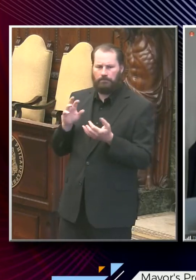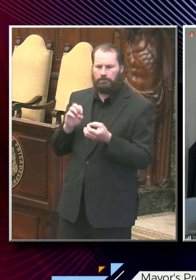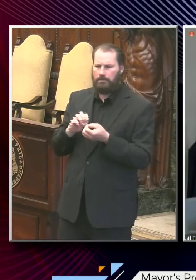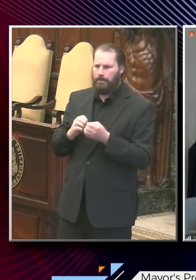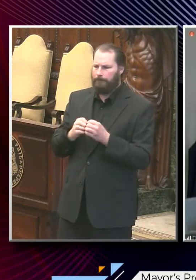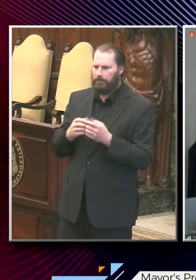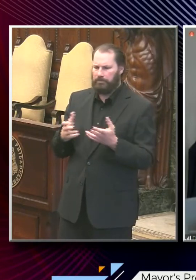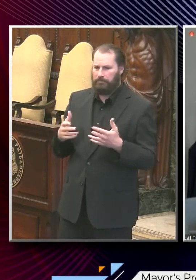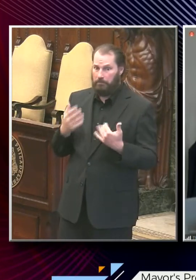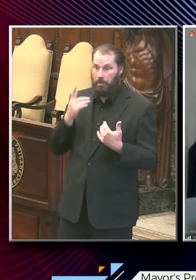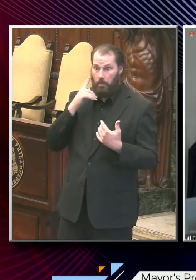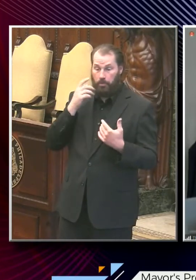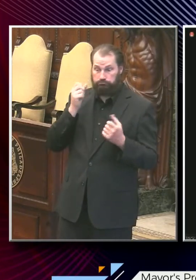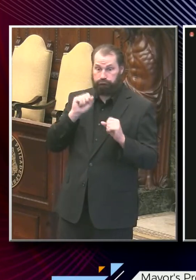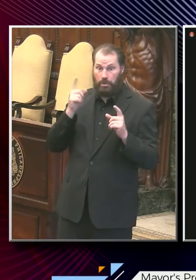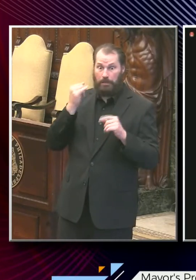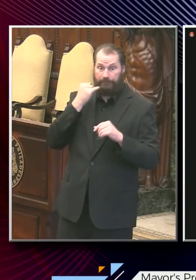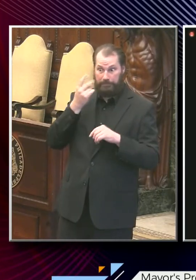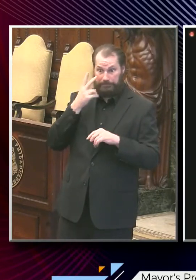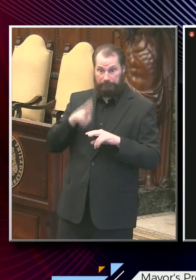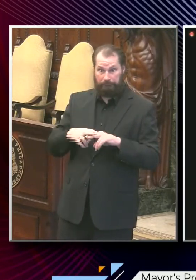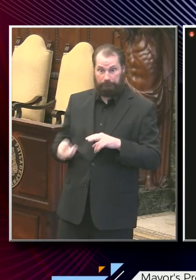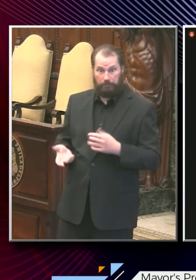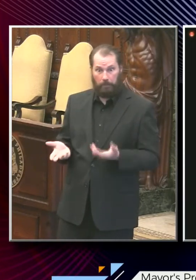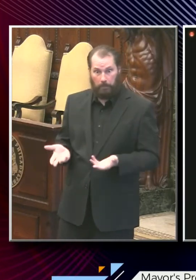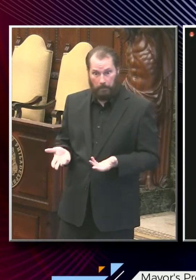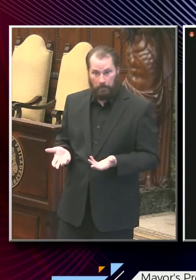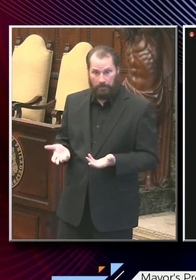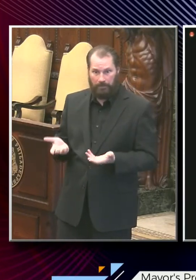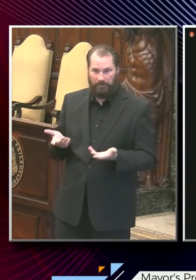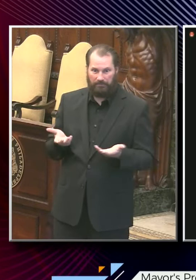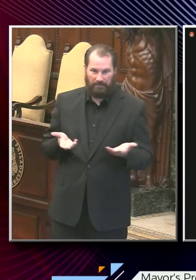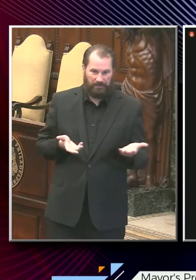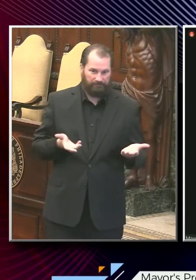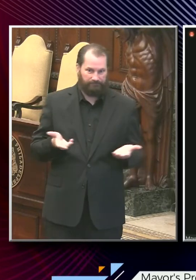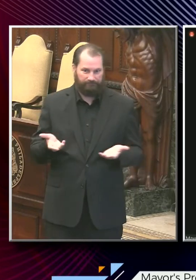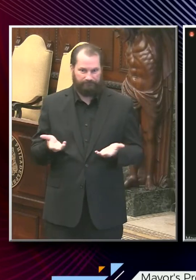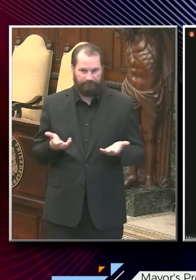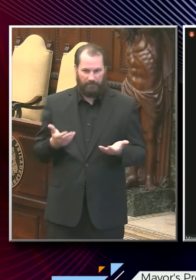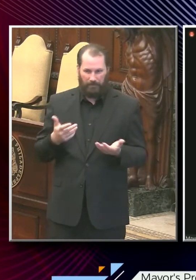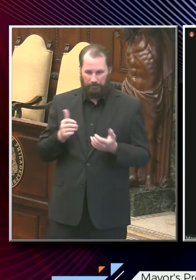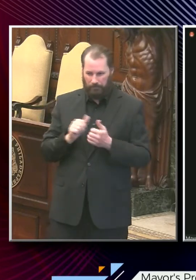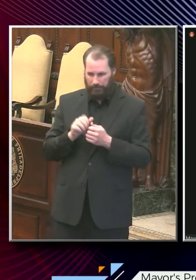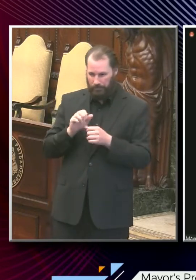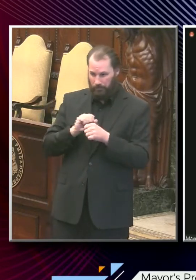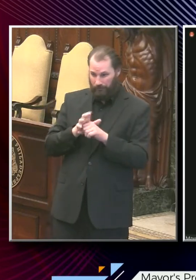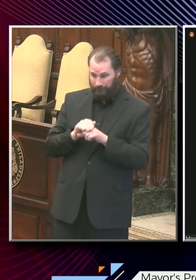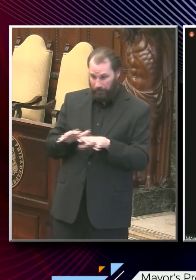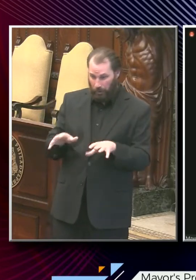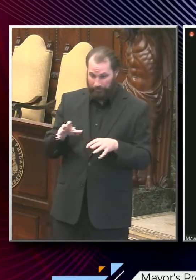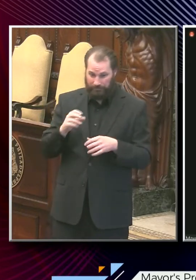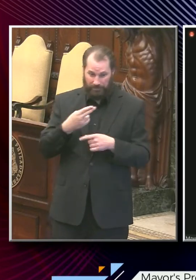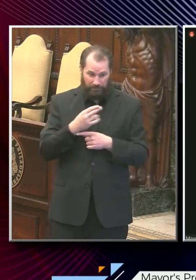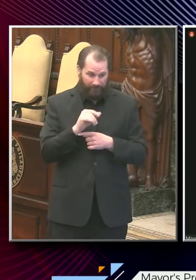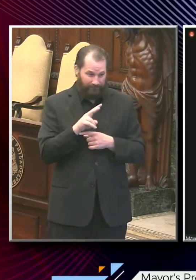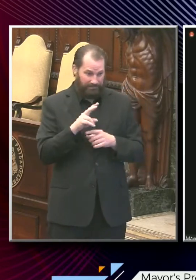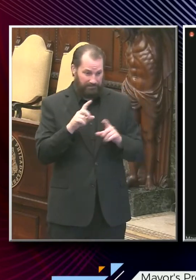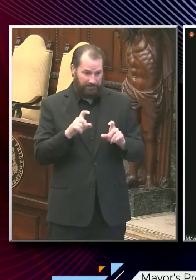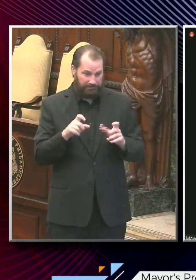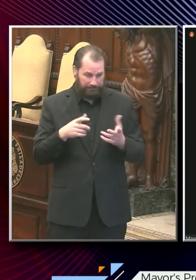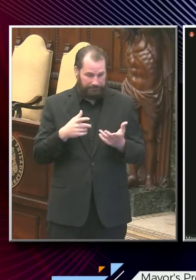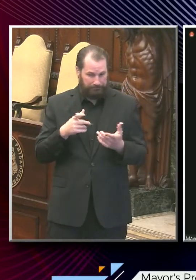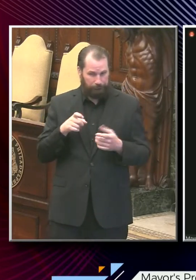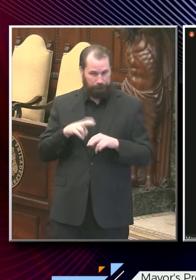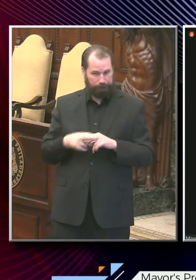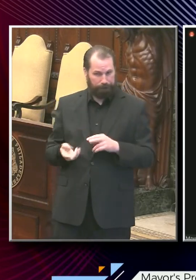providing services. Okay, thank you. That's my only question. All right, thank you, Jack. Let's go now to Laura McChrystal of